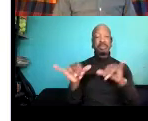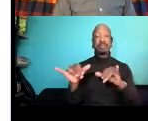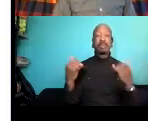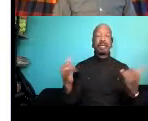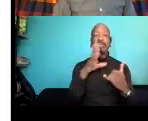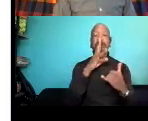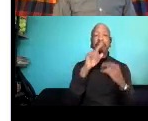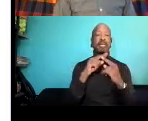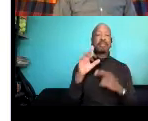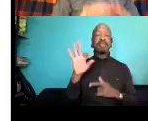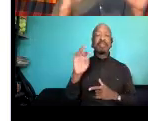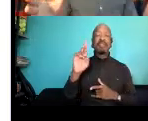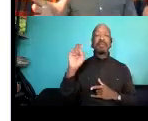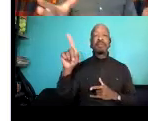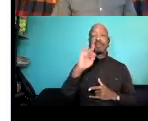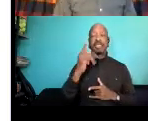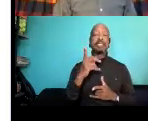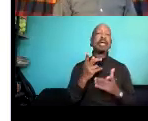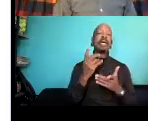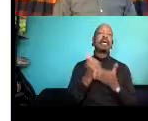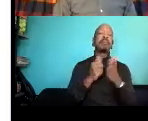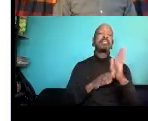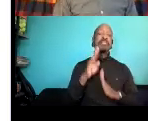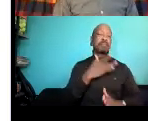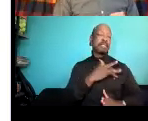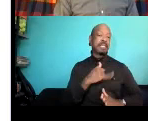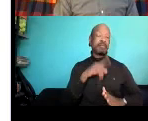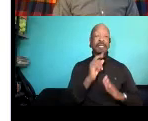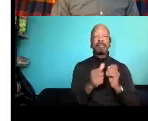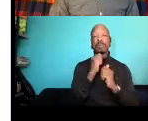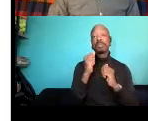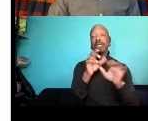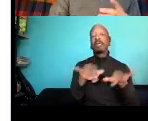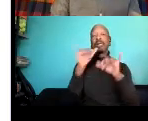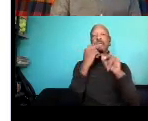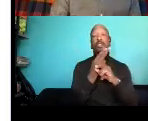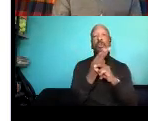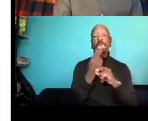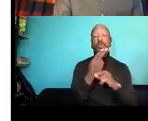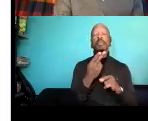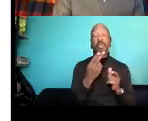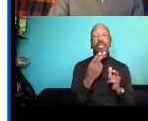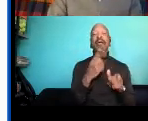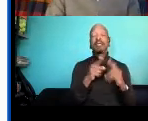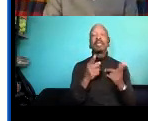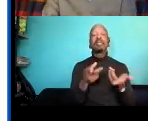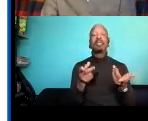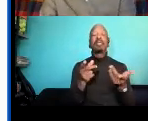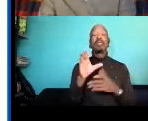of that, one of the most commonly used corporations. We're going to talk about, and then we're going to talk about cooperative